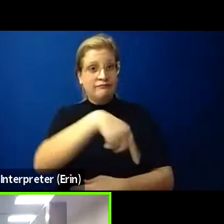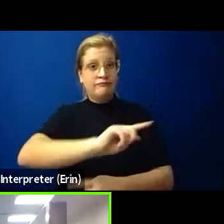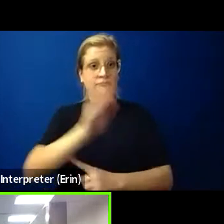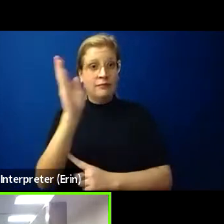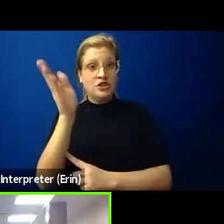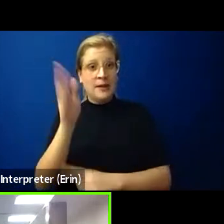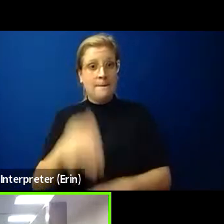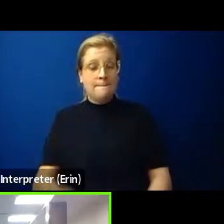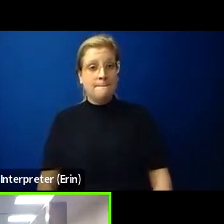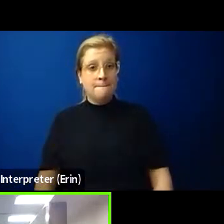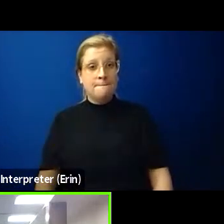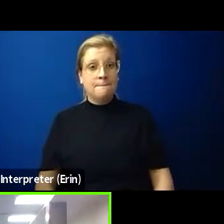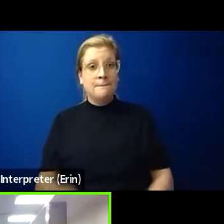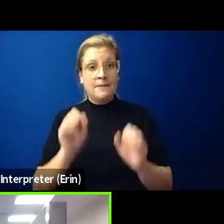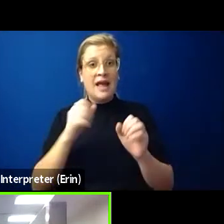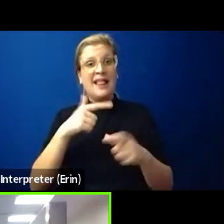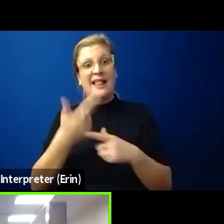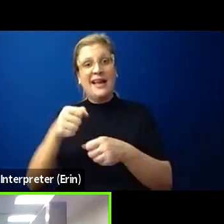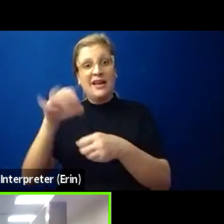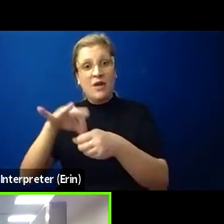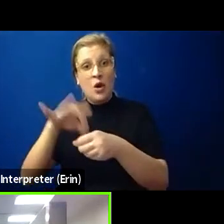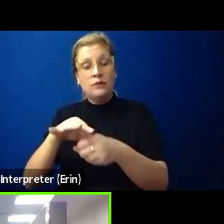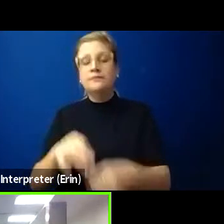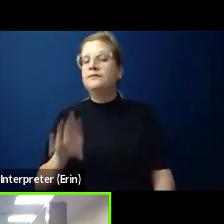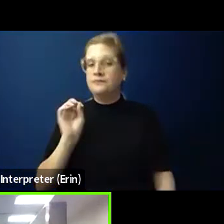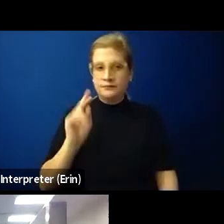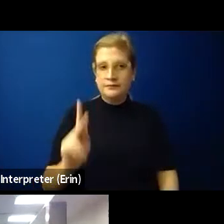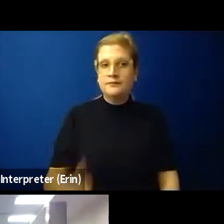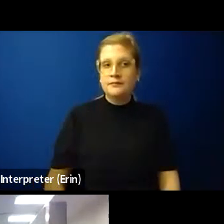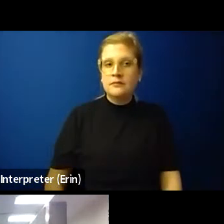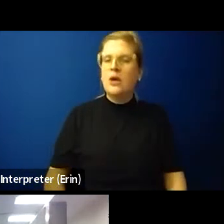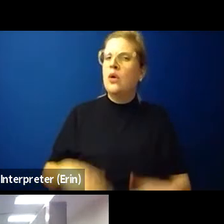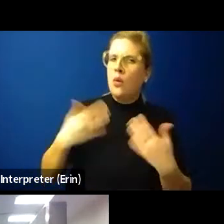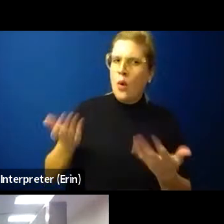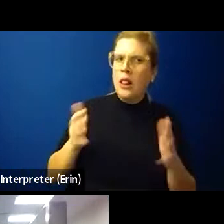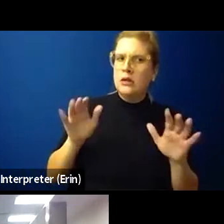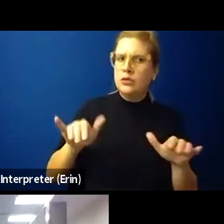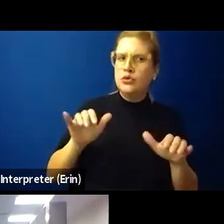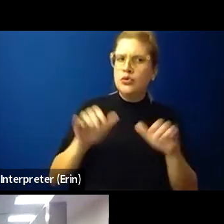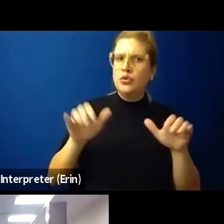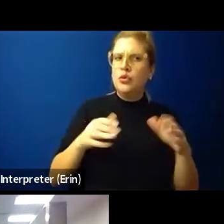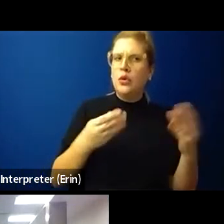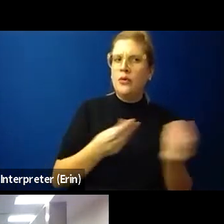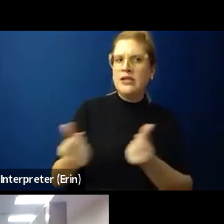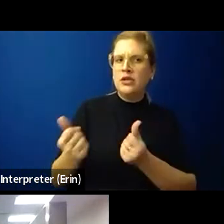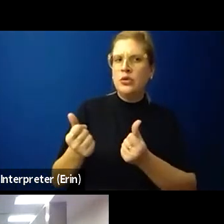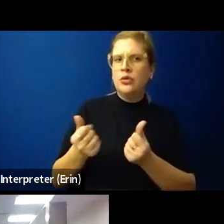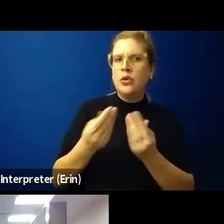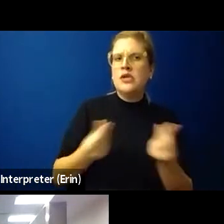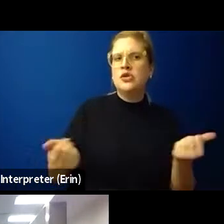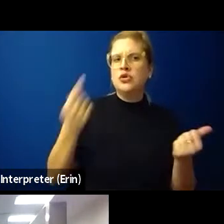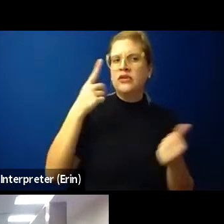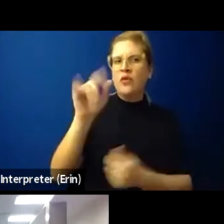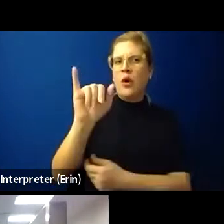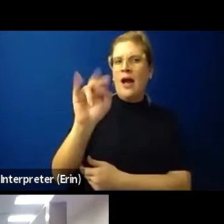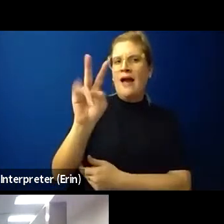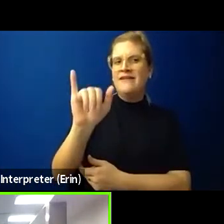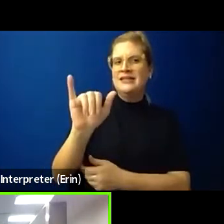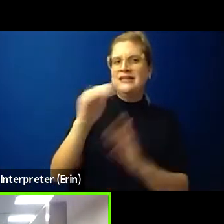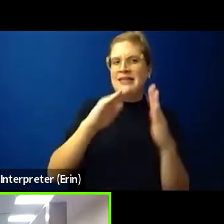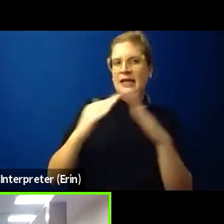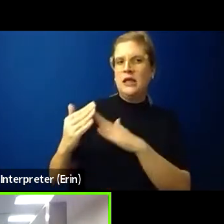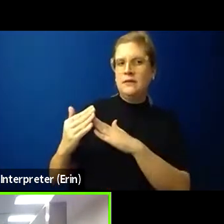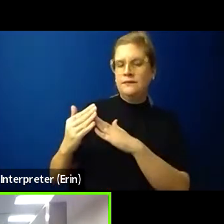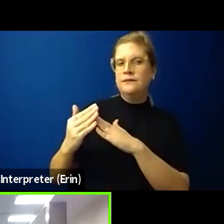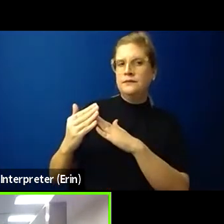table for a vote, if that's okay with everyone. Well, let's do the resolution for Ivy City. Okay. All